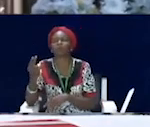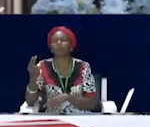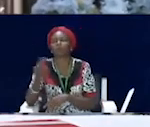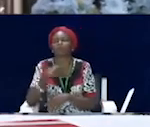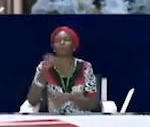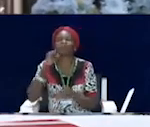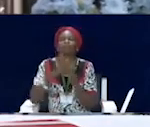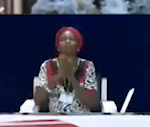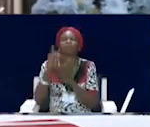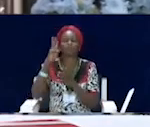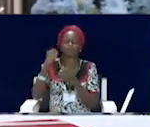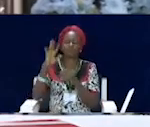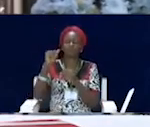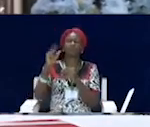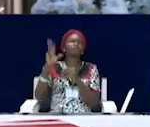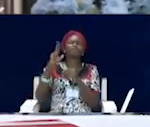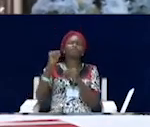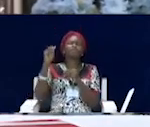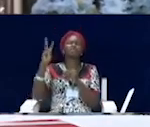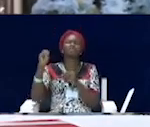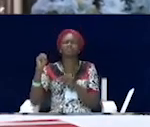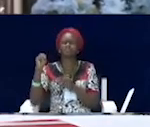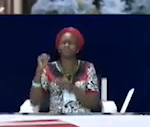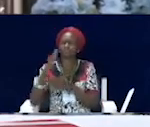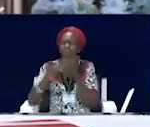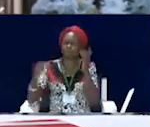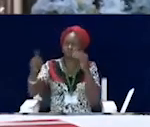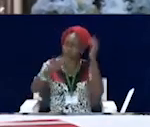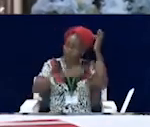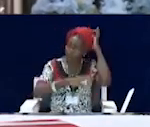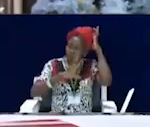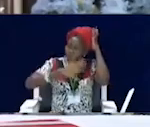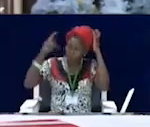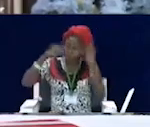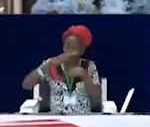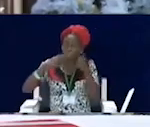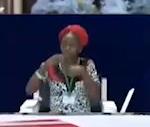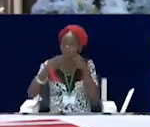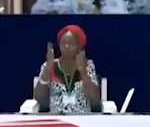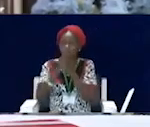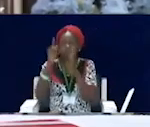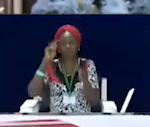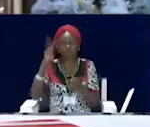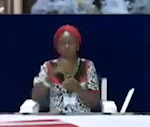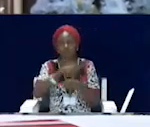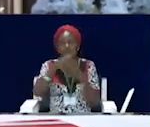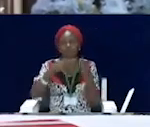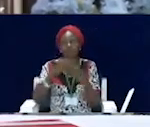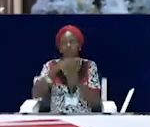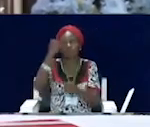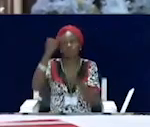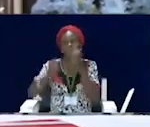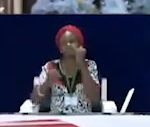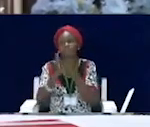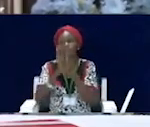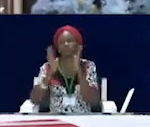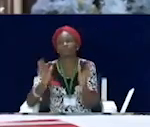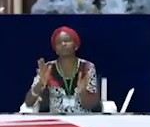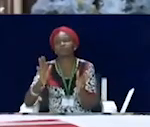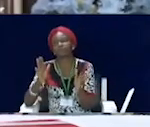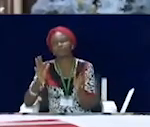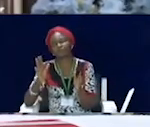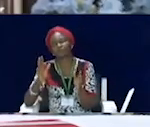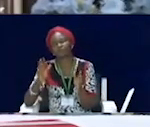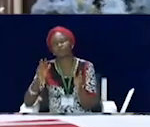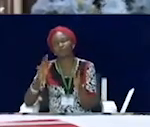when I was praying for them by 3 a.m., some of you don't know, I go to pray for them when they want to round up. Yeah,